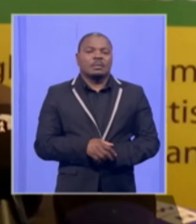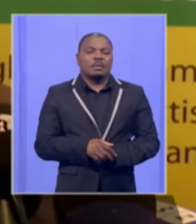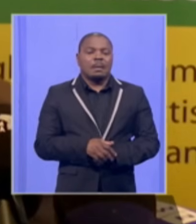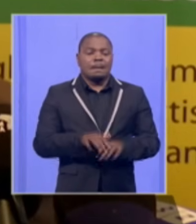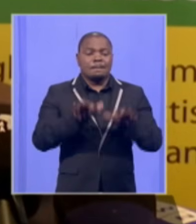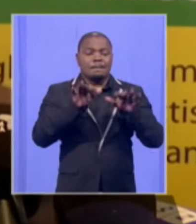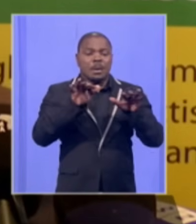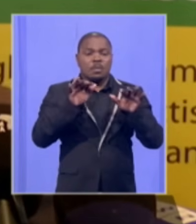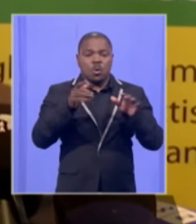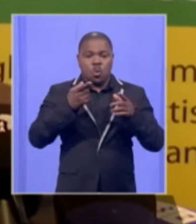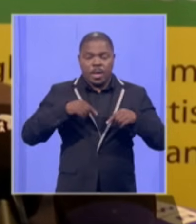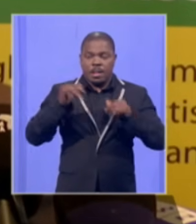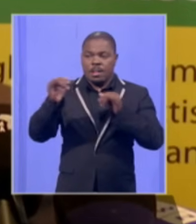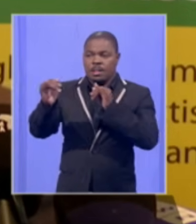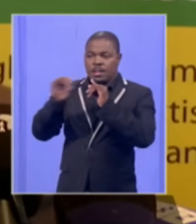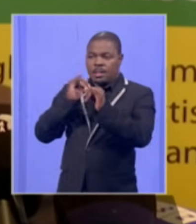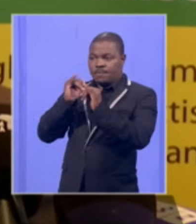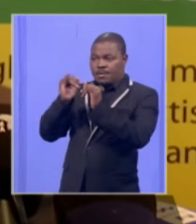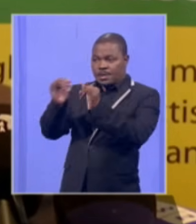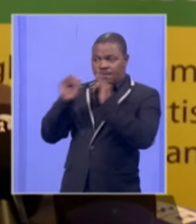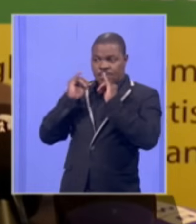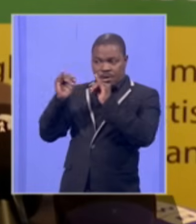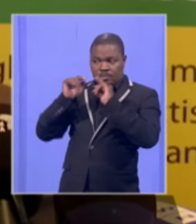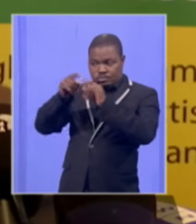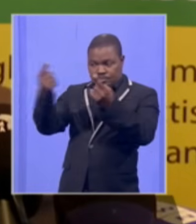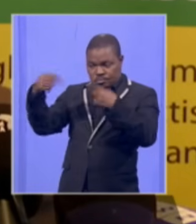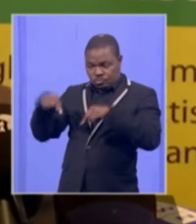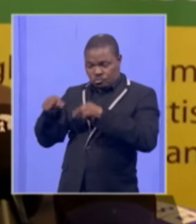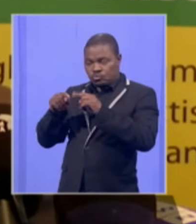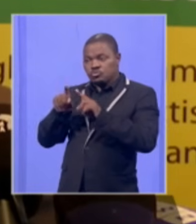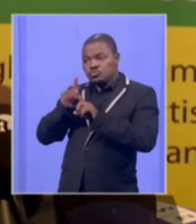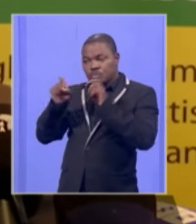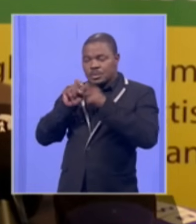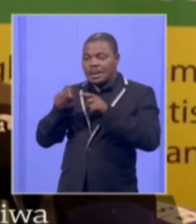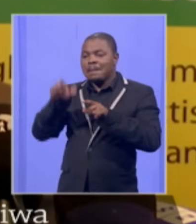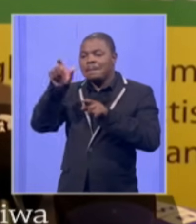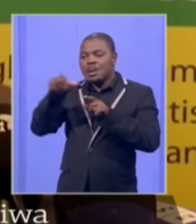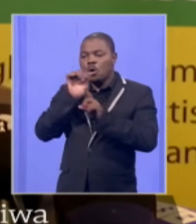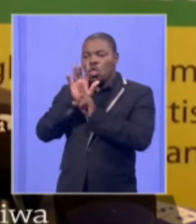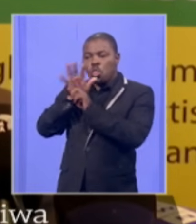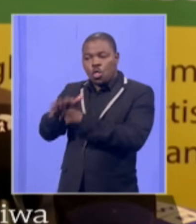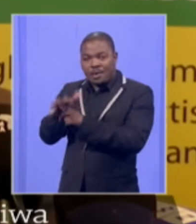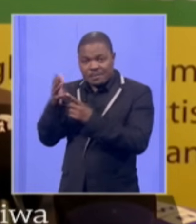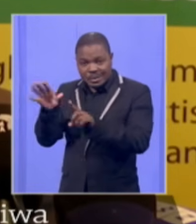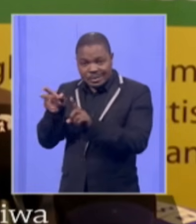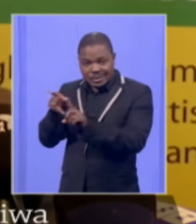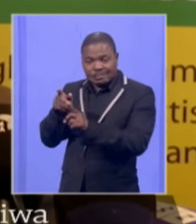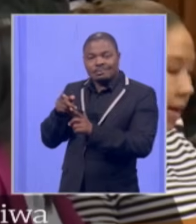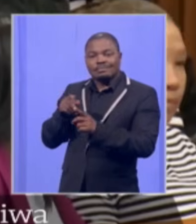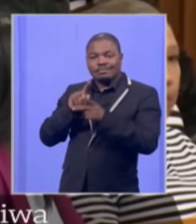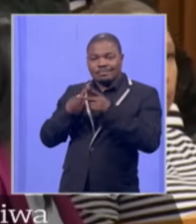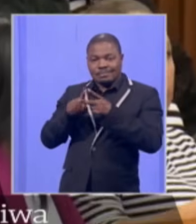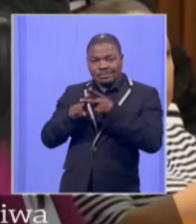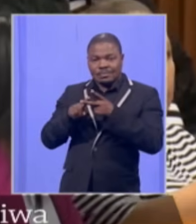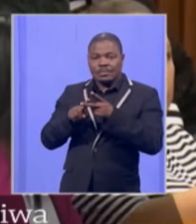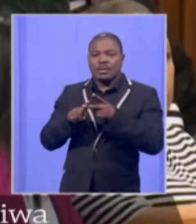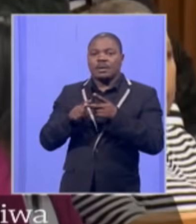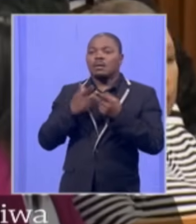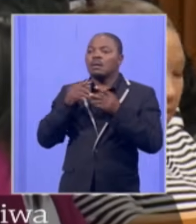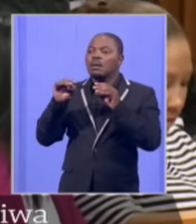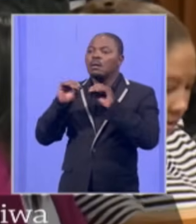people that we'll be inviting to the inquiry are obviously the victims, obviously the